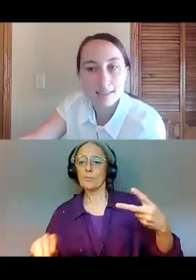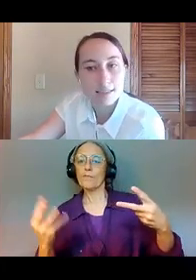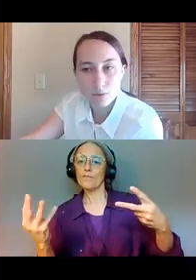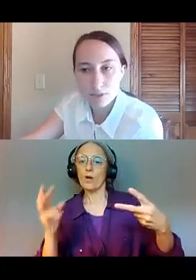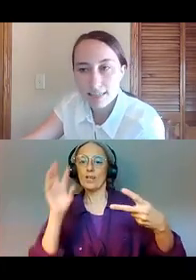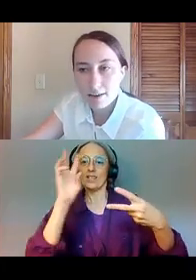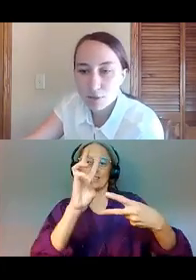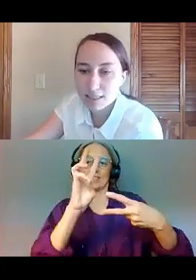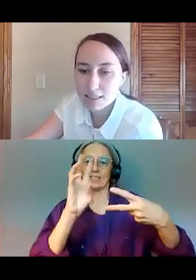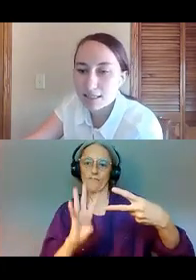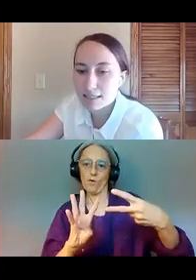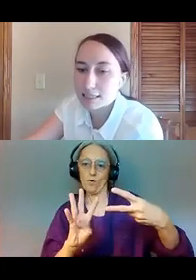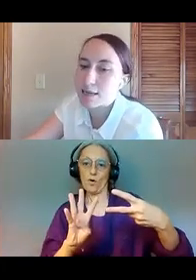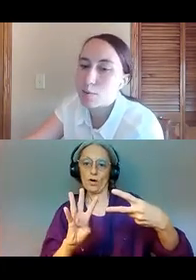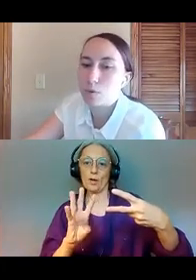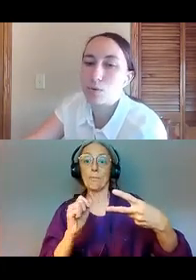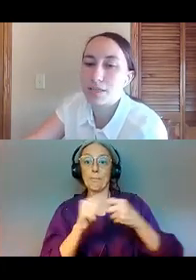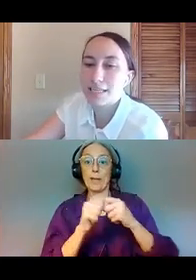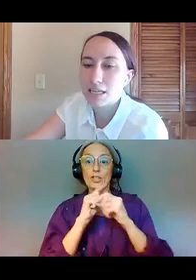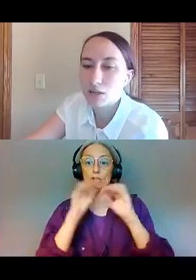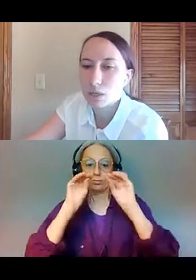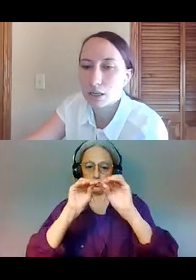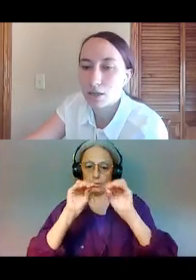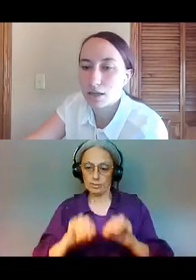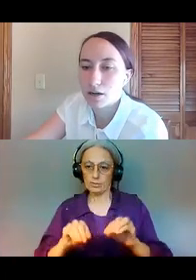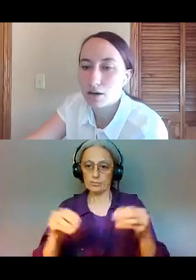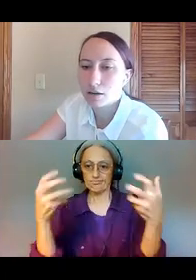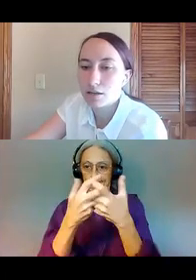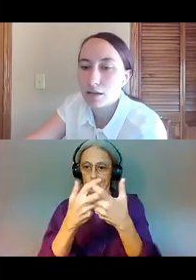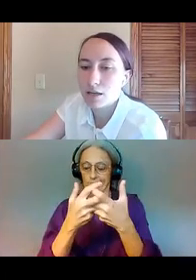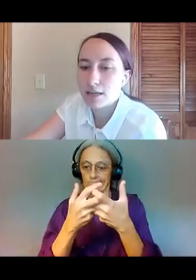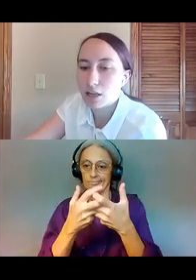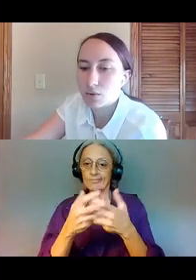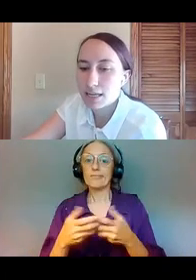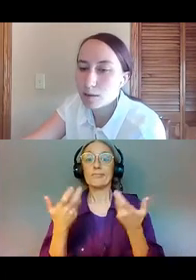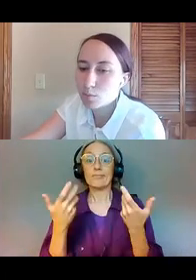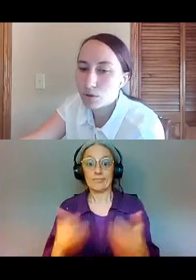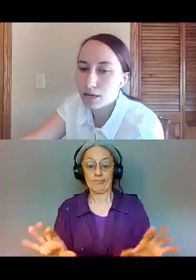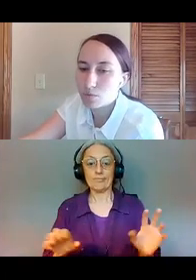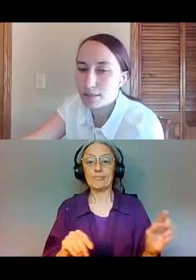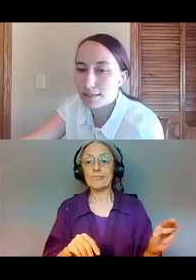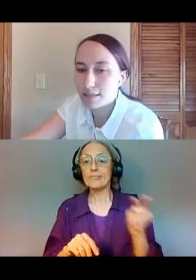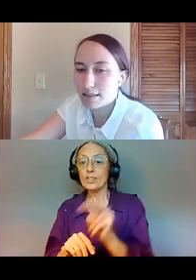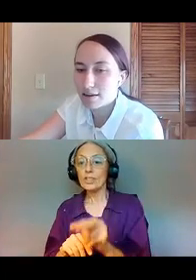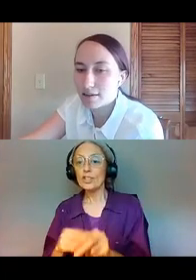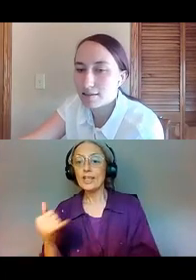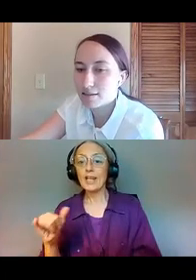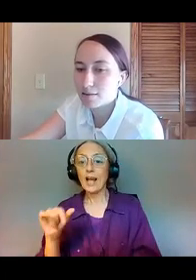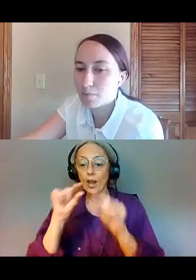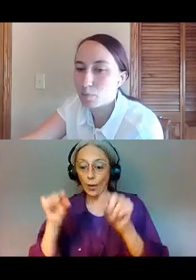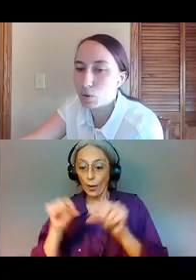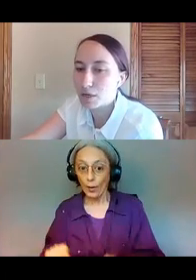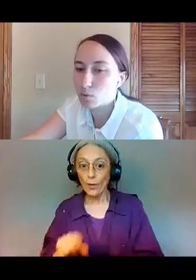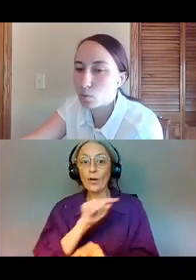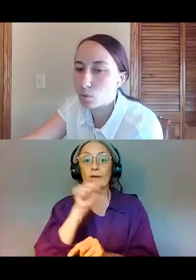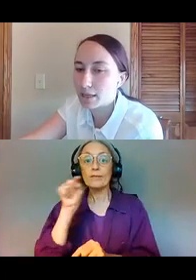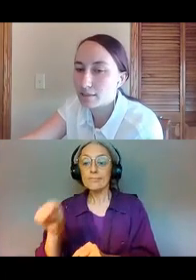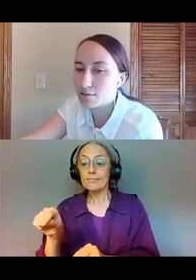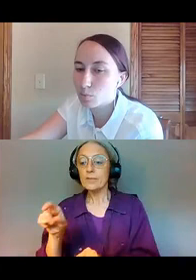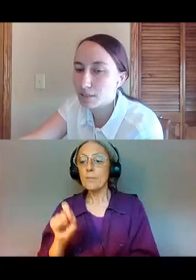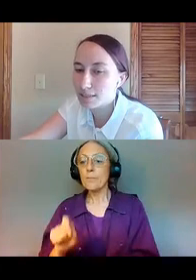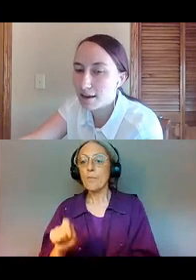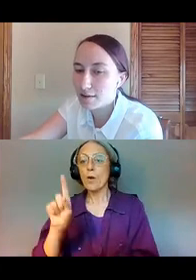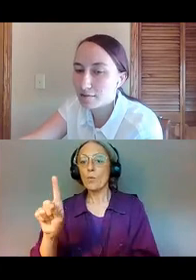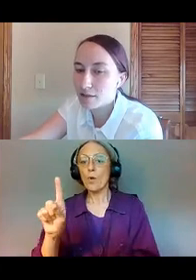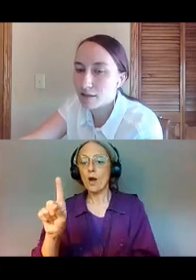since that's the only staff person in this example, we're done, and we can look at our yellow table and we see that there's